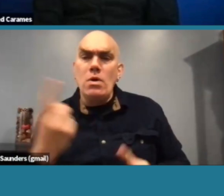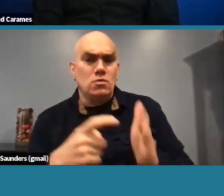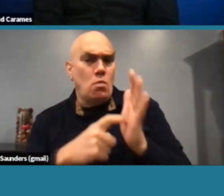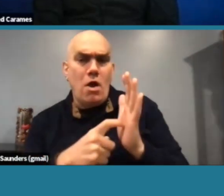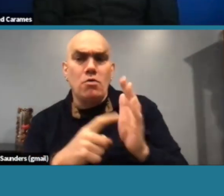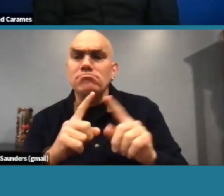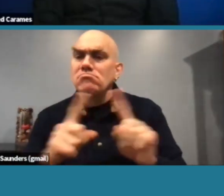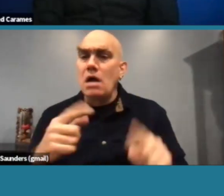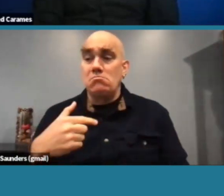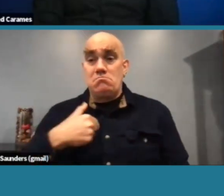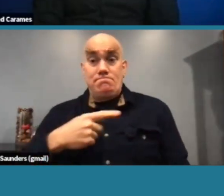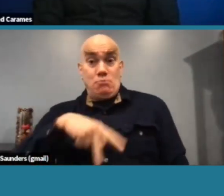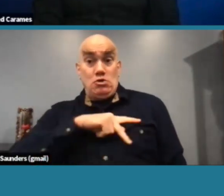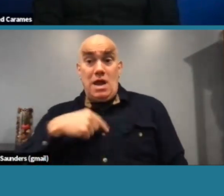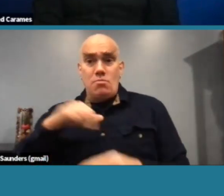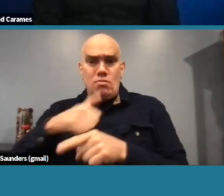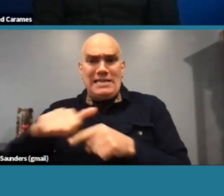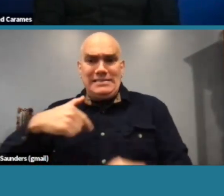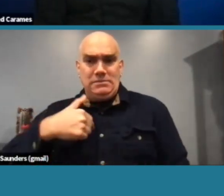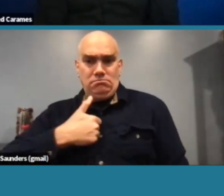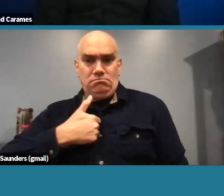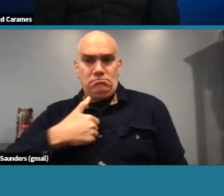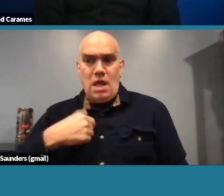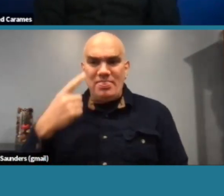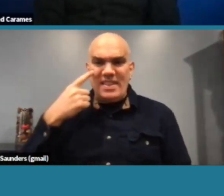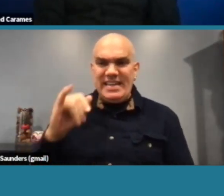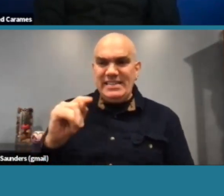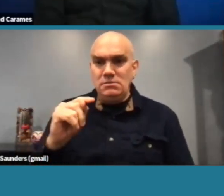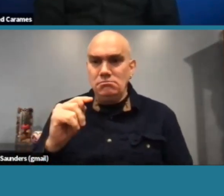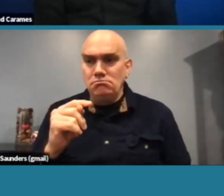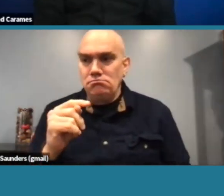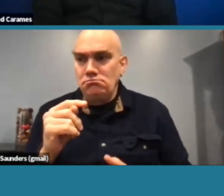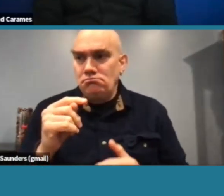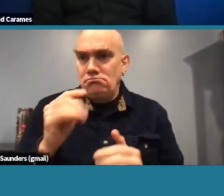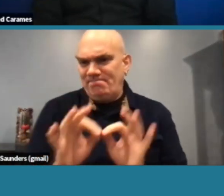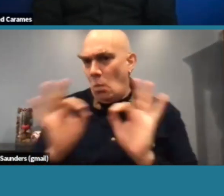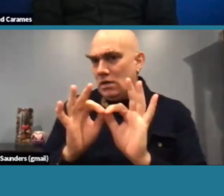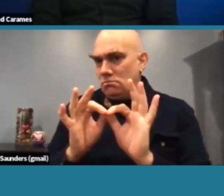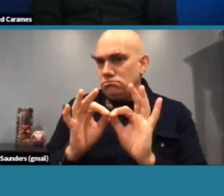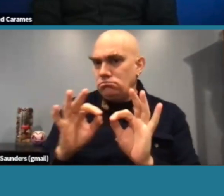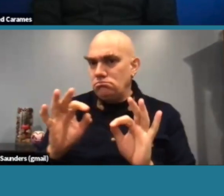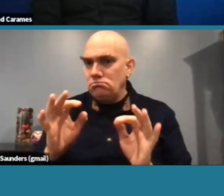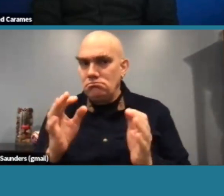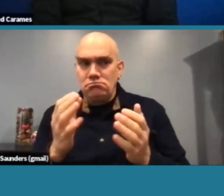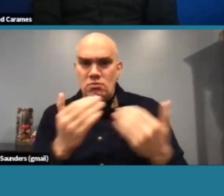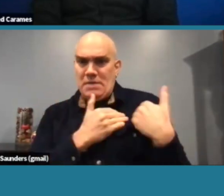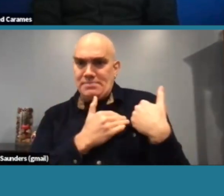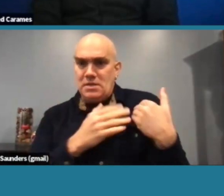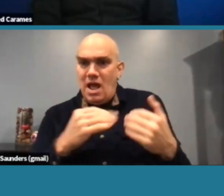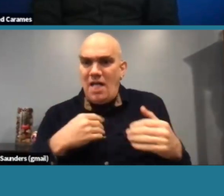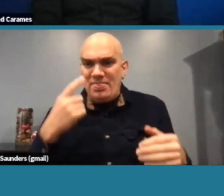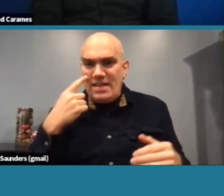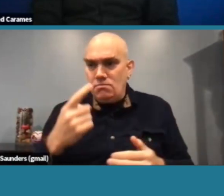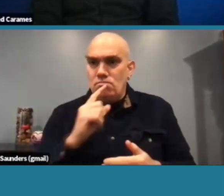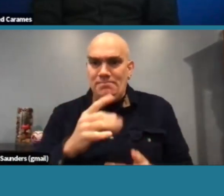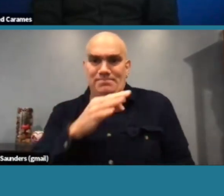But during the show, it's not always required, but it's a practice that I use. And